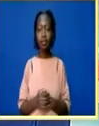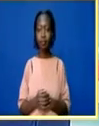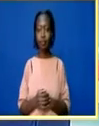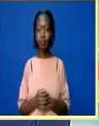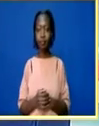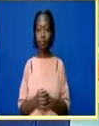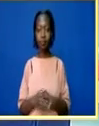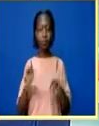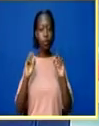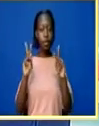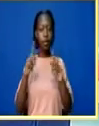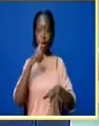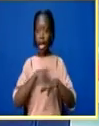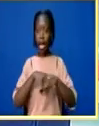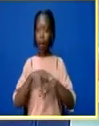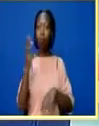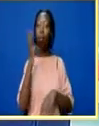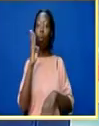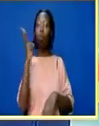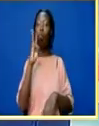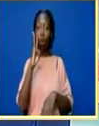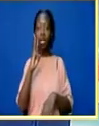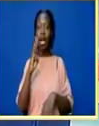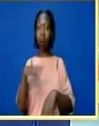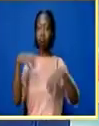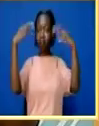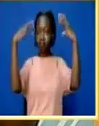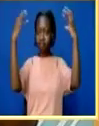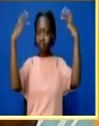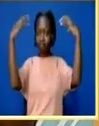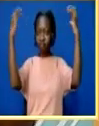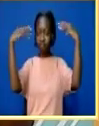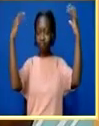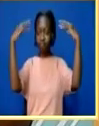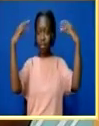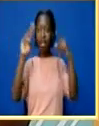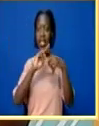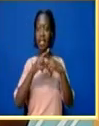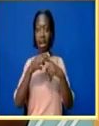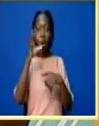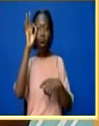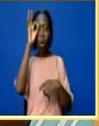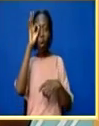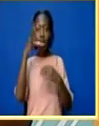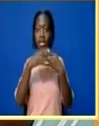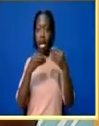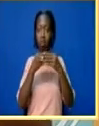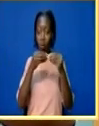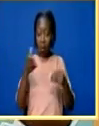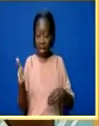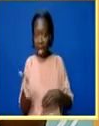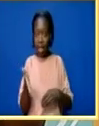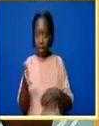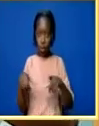Something else? Okay, so when the water hits the ground, it creates small holes. Mm-hmm. So when it hits the ground, creates